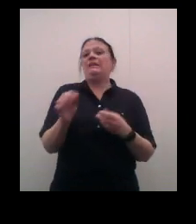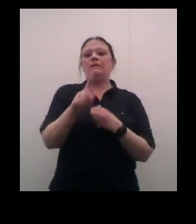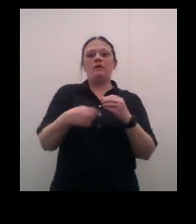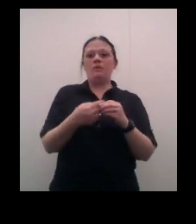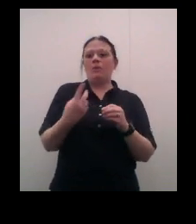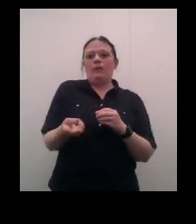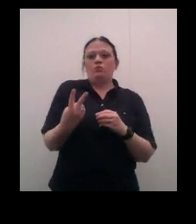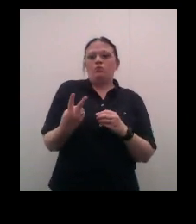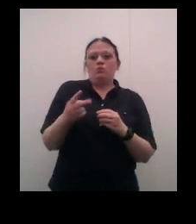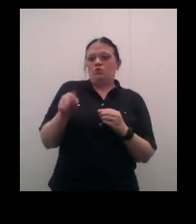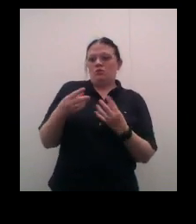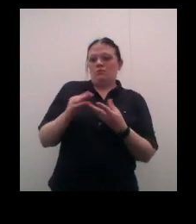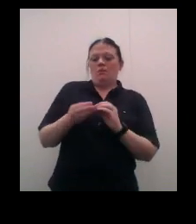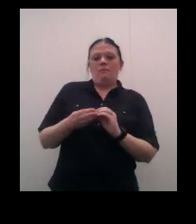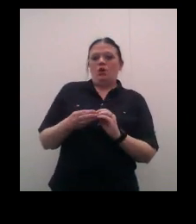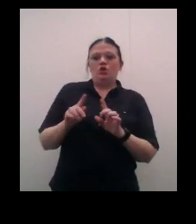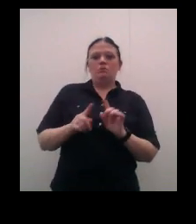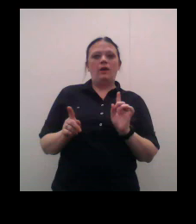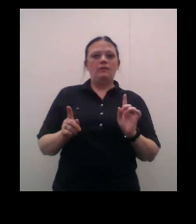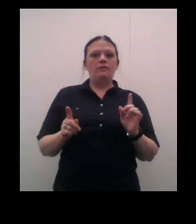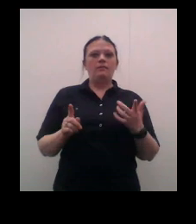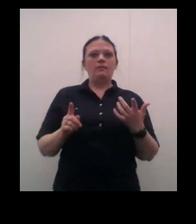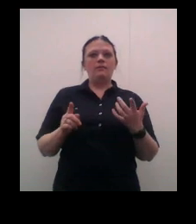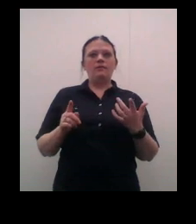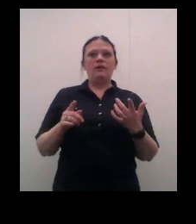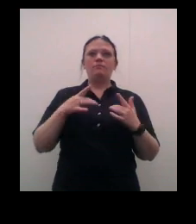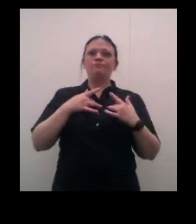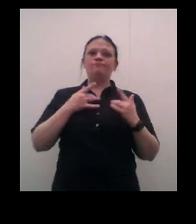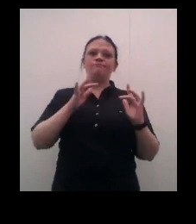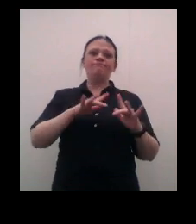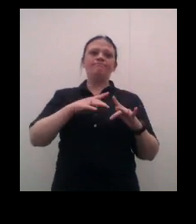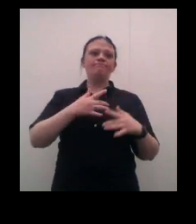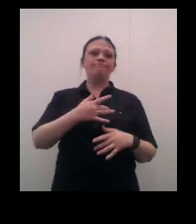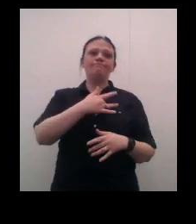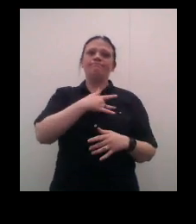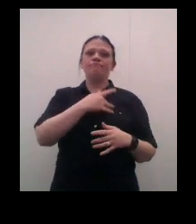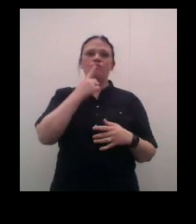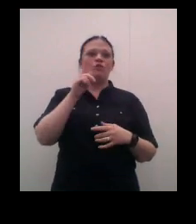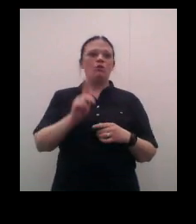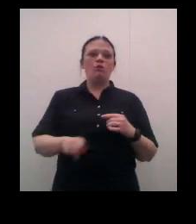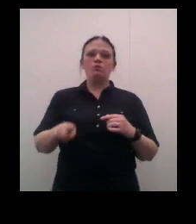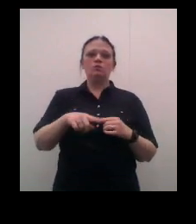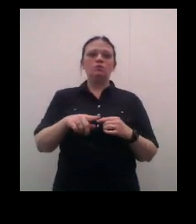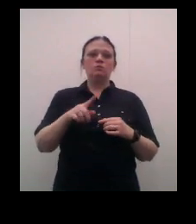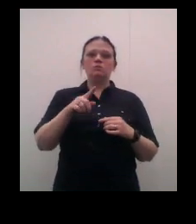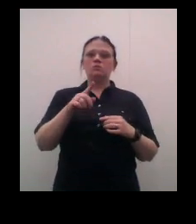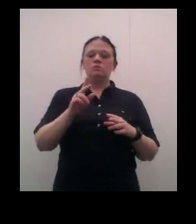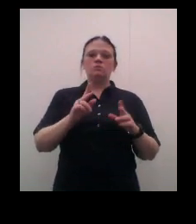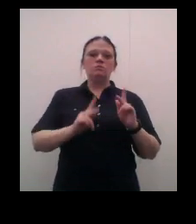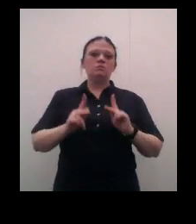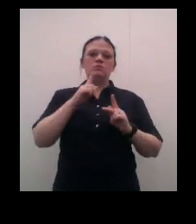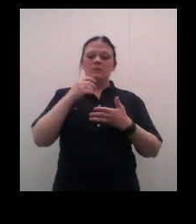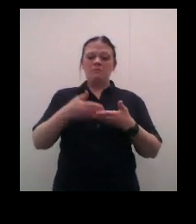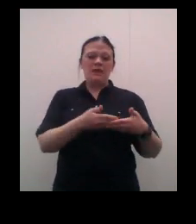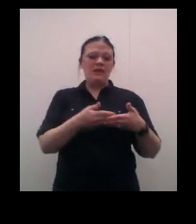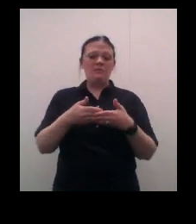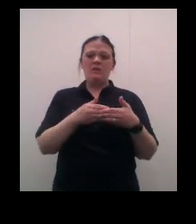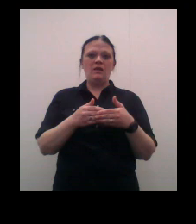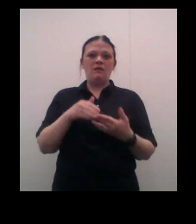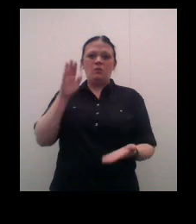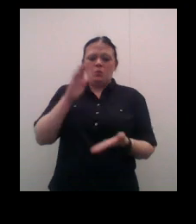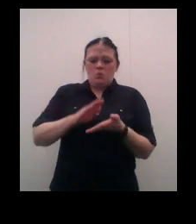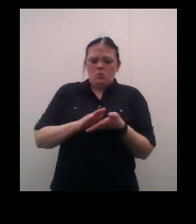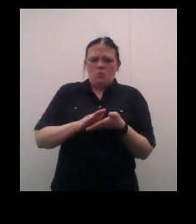other than the numbers. But I feel for those families because we know infants have much less of an immune system